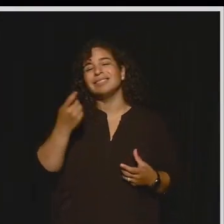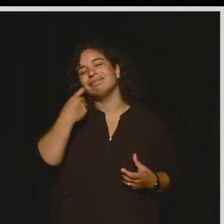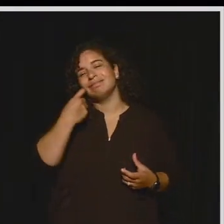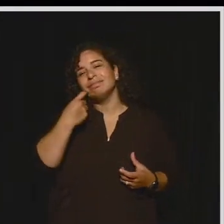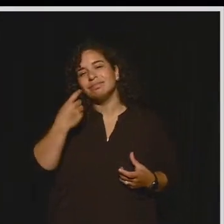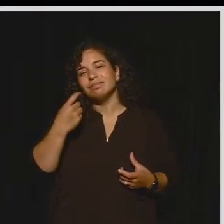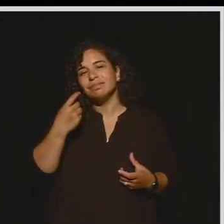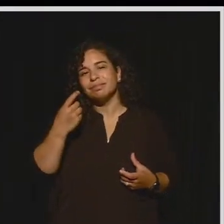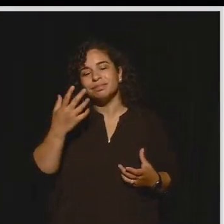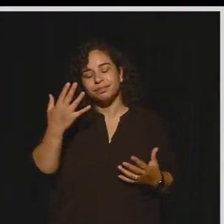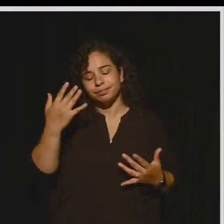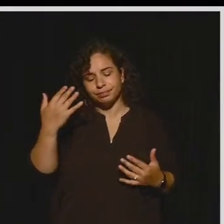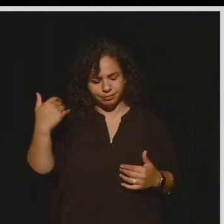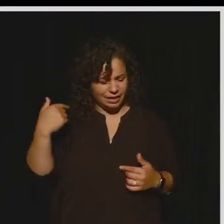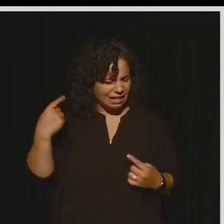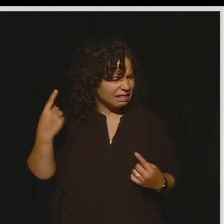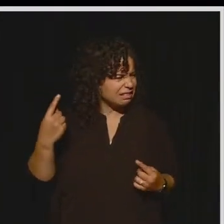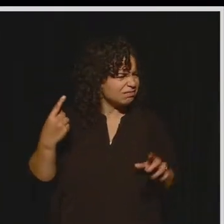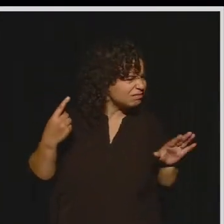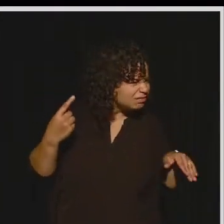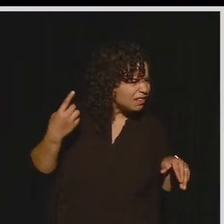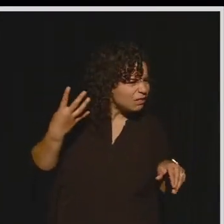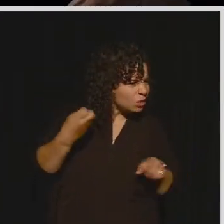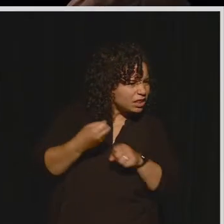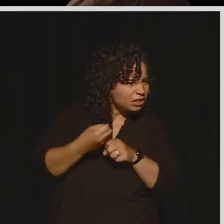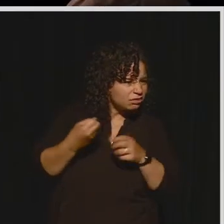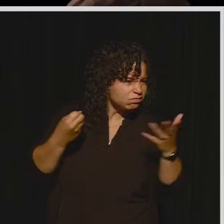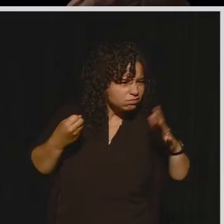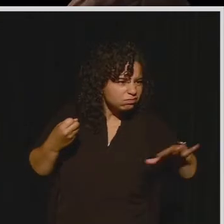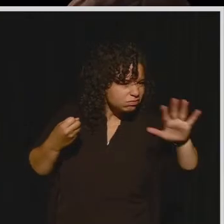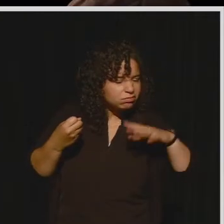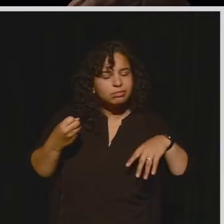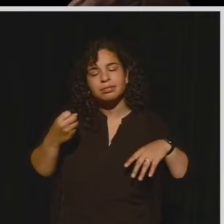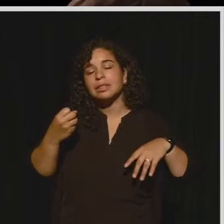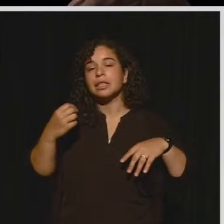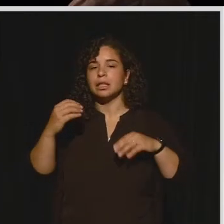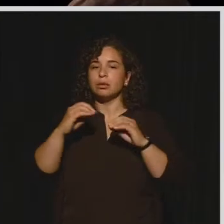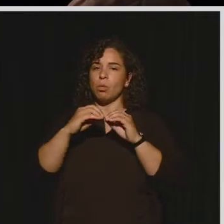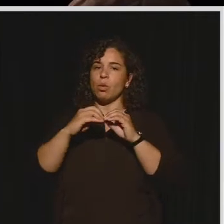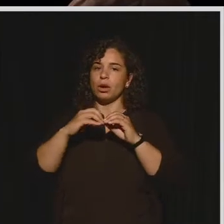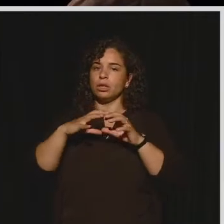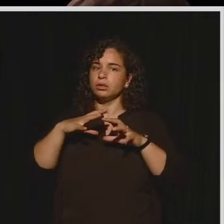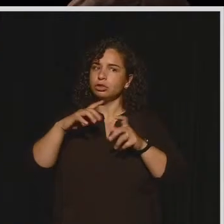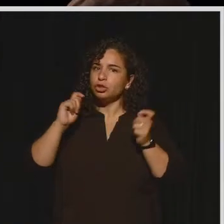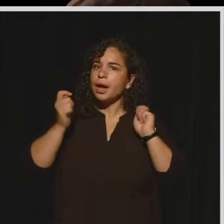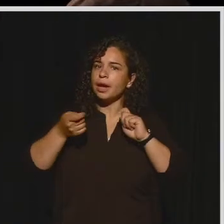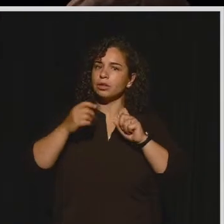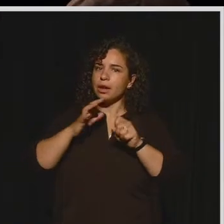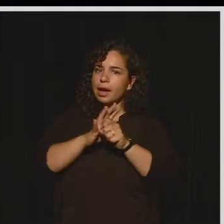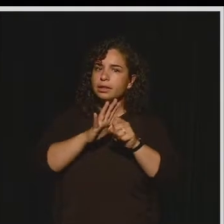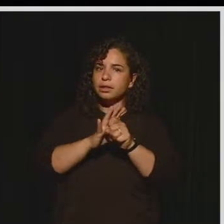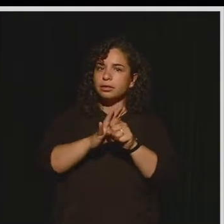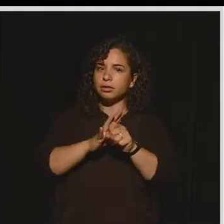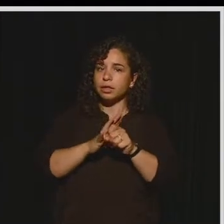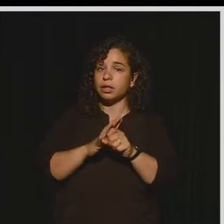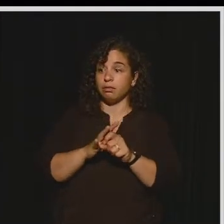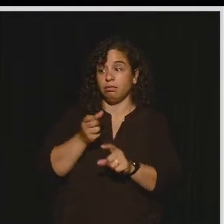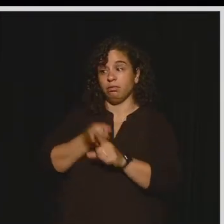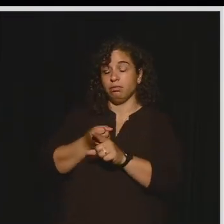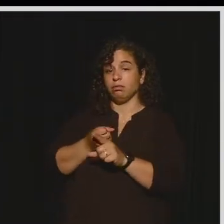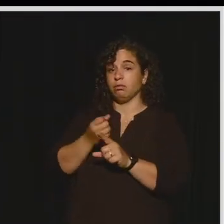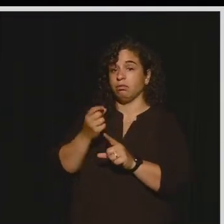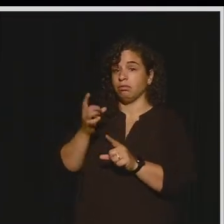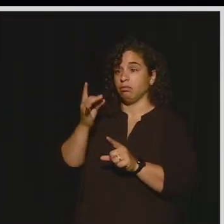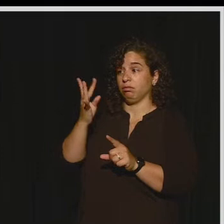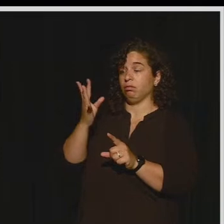you know, past 4 years, I would say, really actively. You know, certainly it came to light with